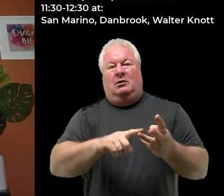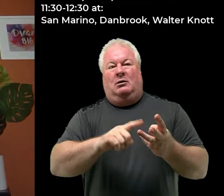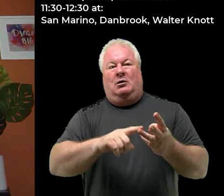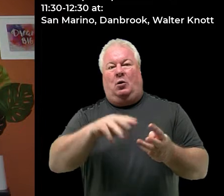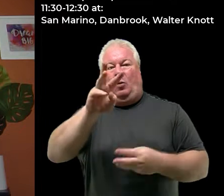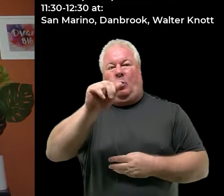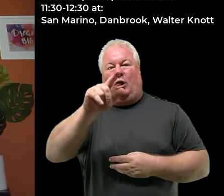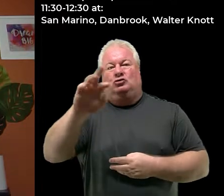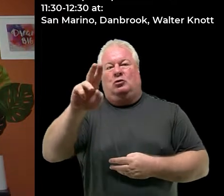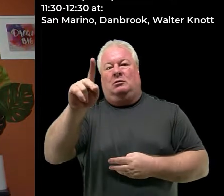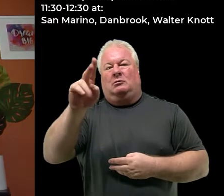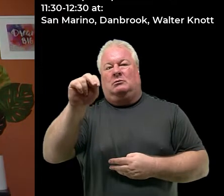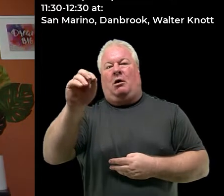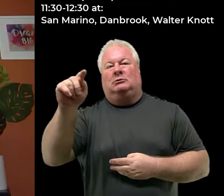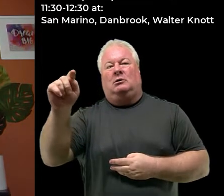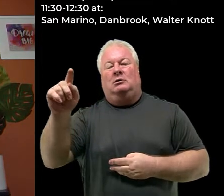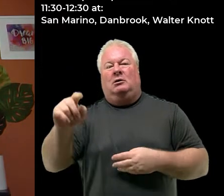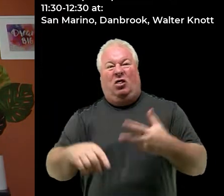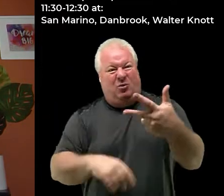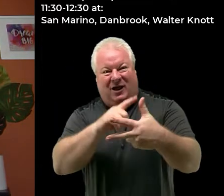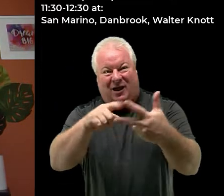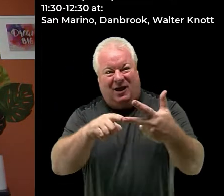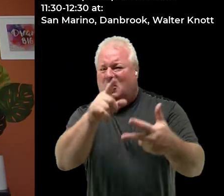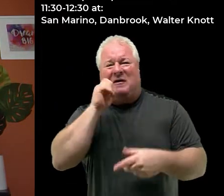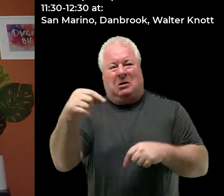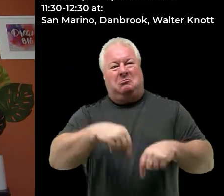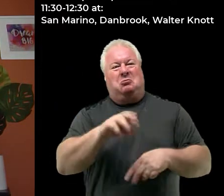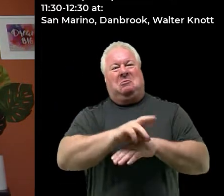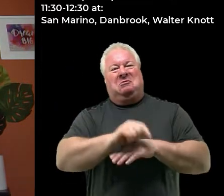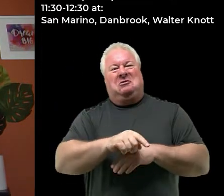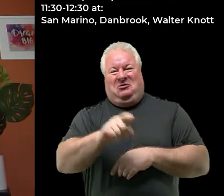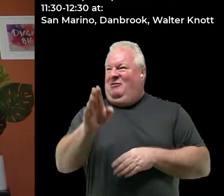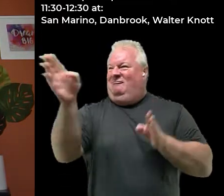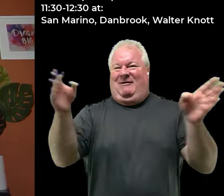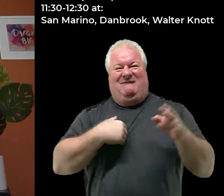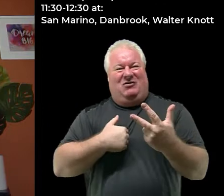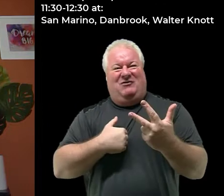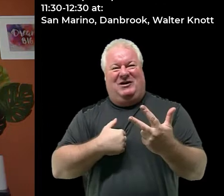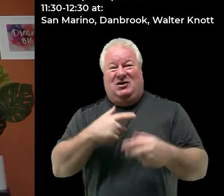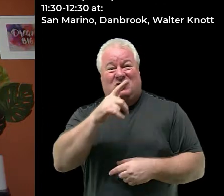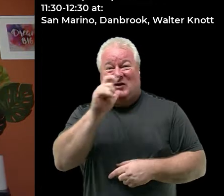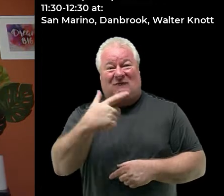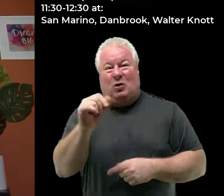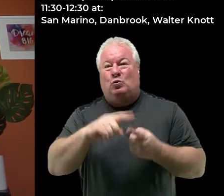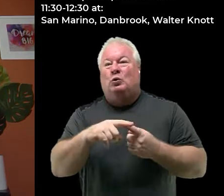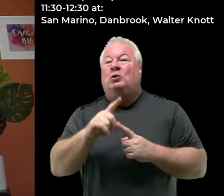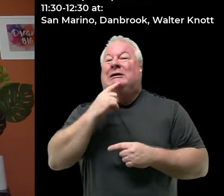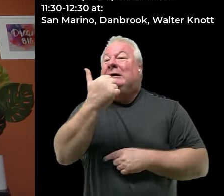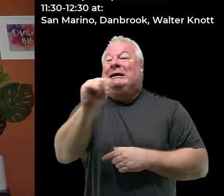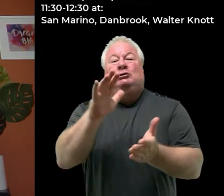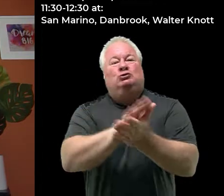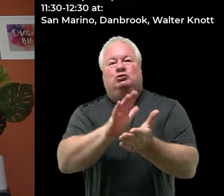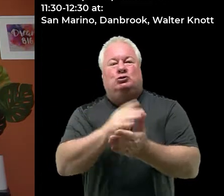Knott. And you don't have to go to Raymond Temple. You don't even have to go to